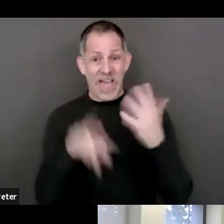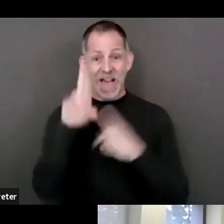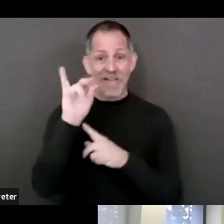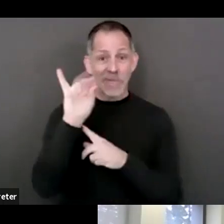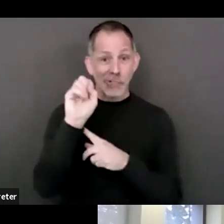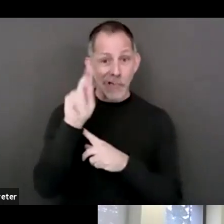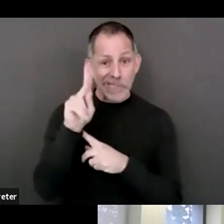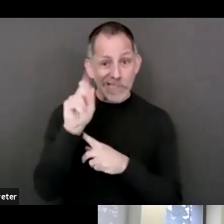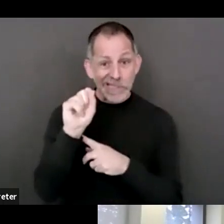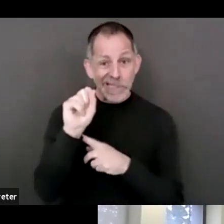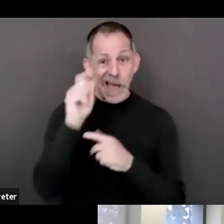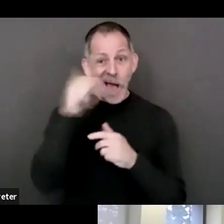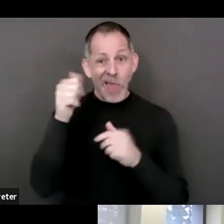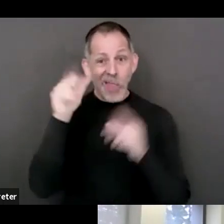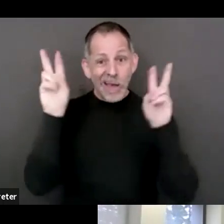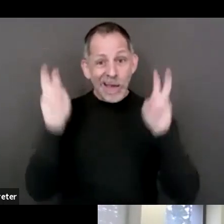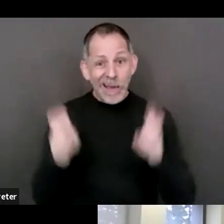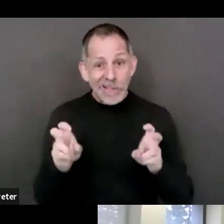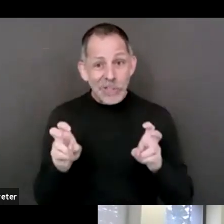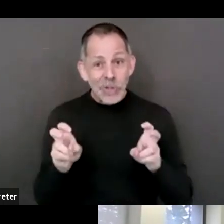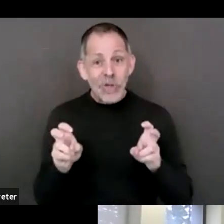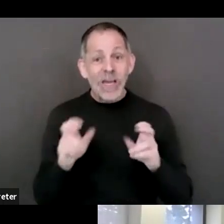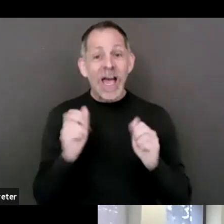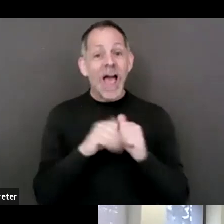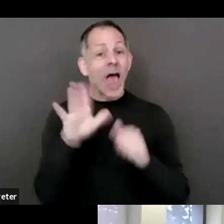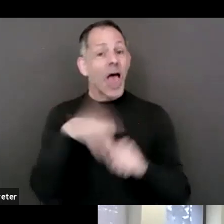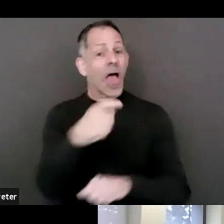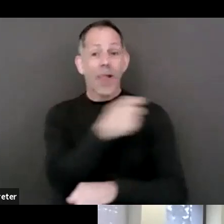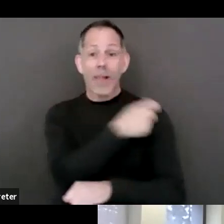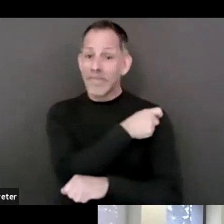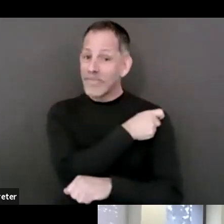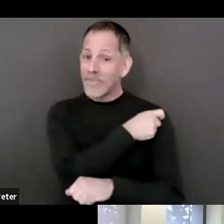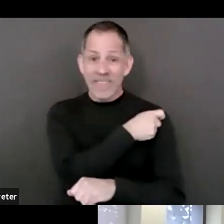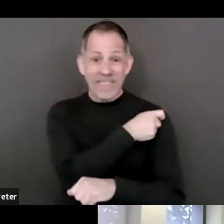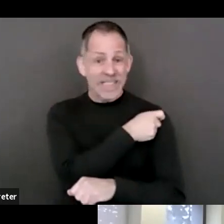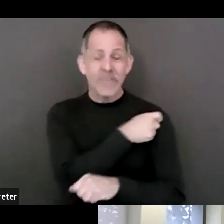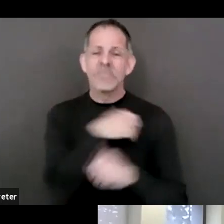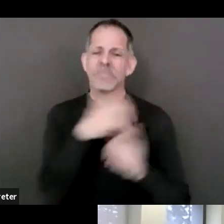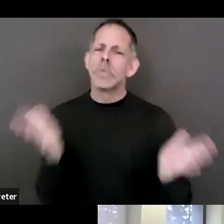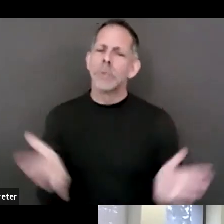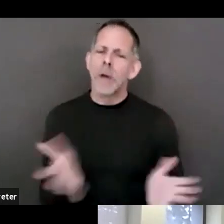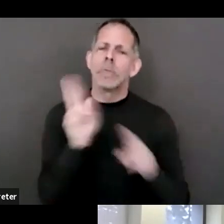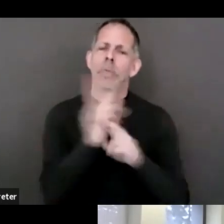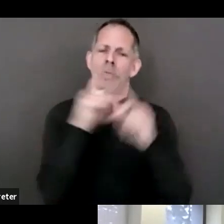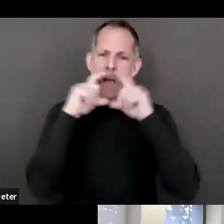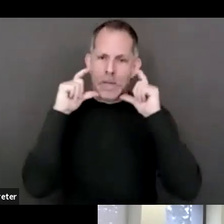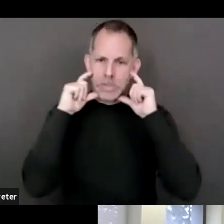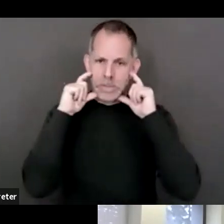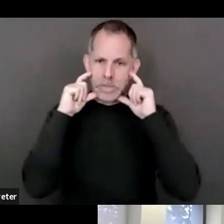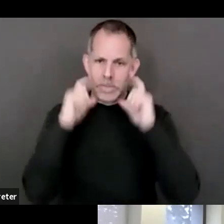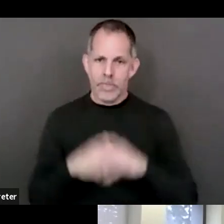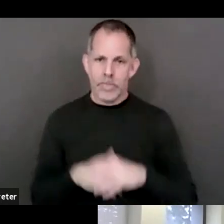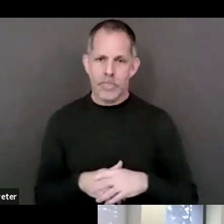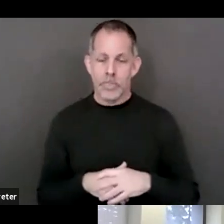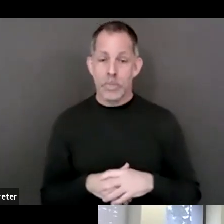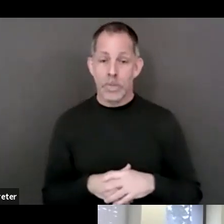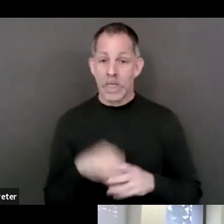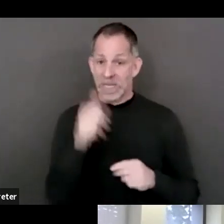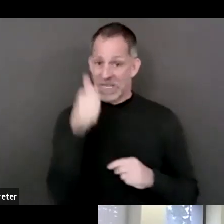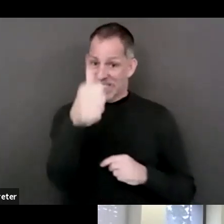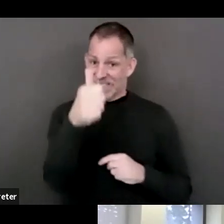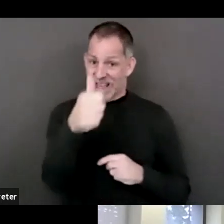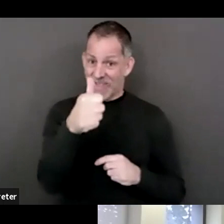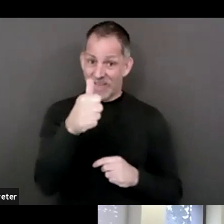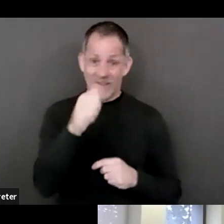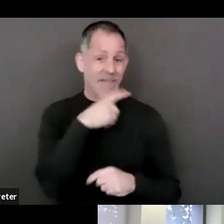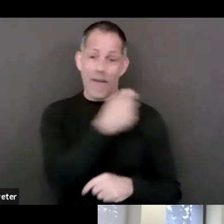especially if you're unvaccinated, anything crowded, indoors, all that, unvaccinated people around, all